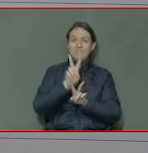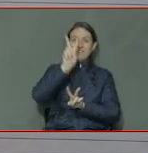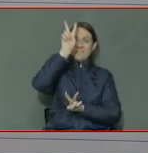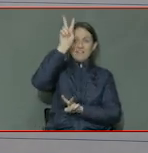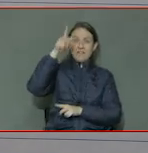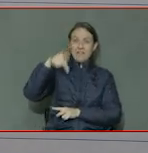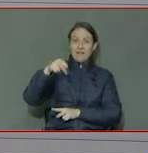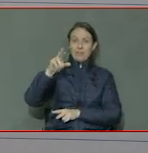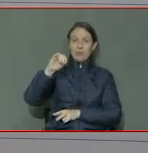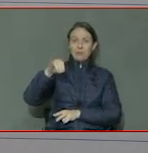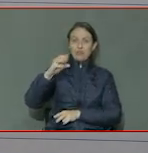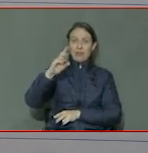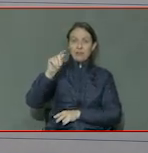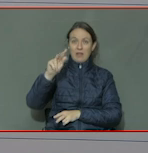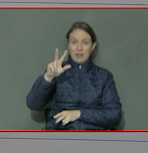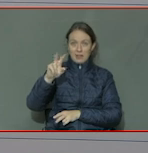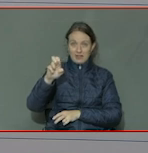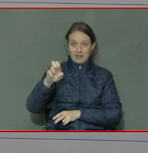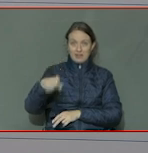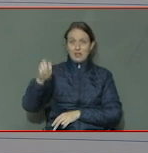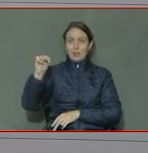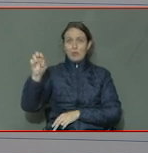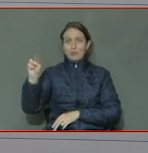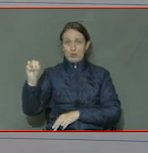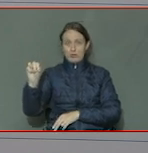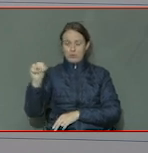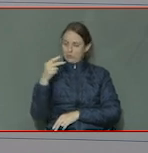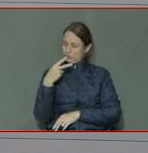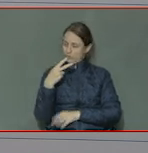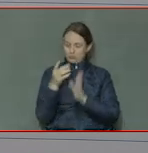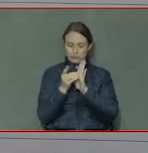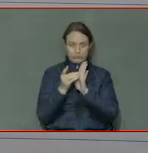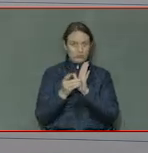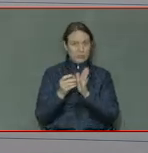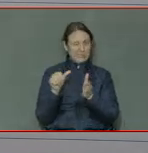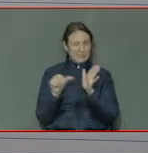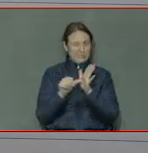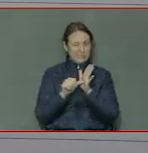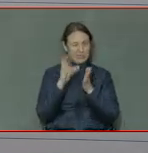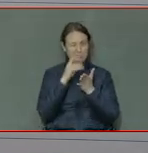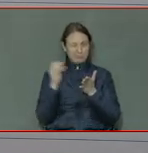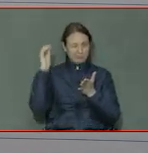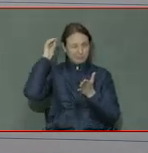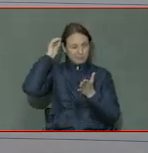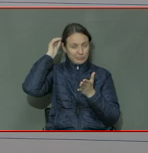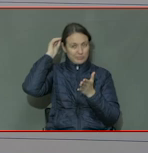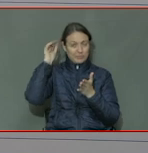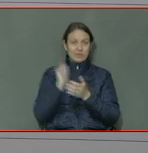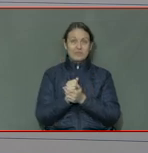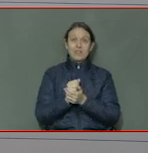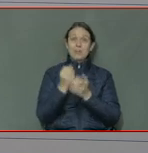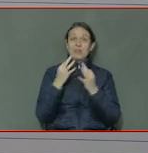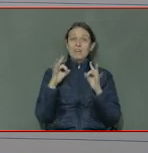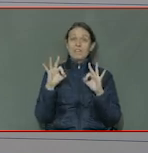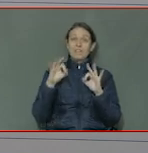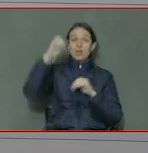We always ask one of the 2. The only difference is when I have my pen for free fall,